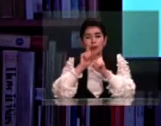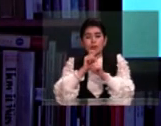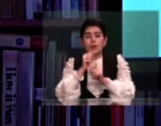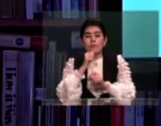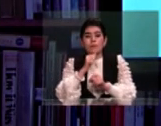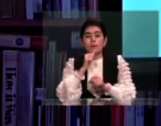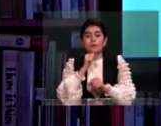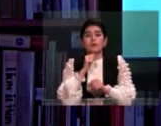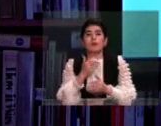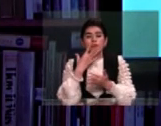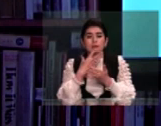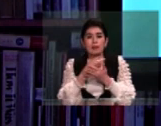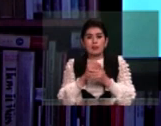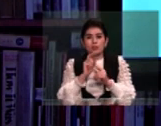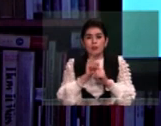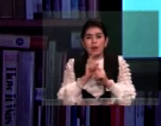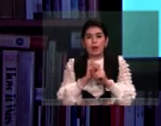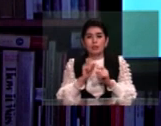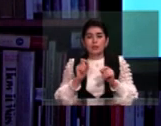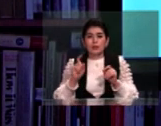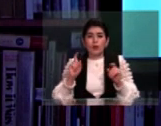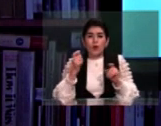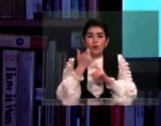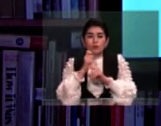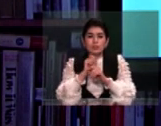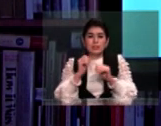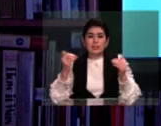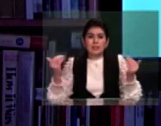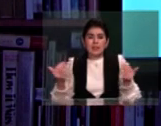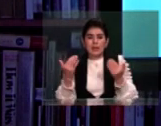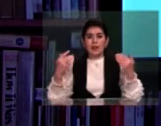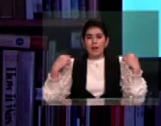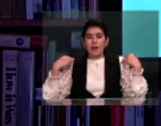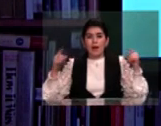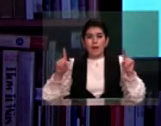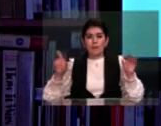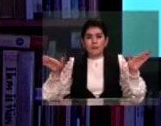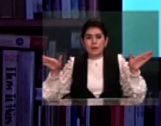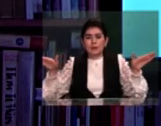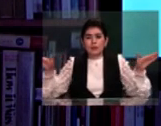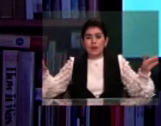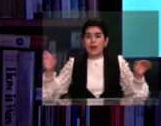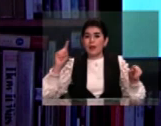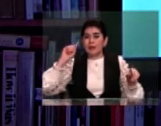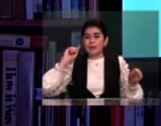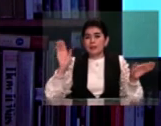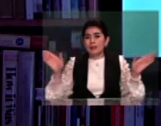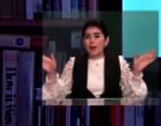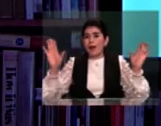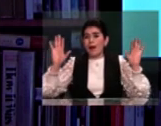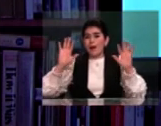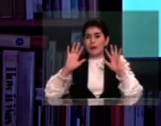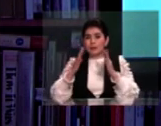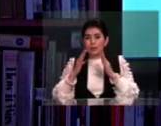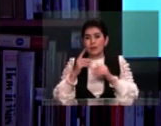muvaffaq bo'ldi. U juda yengil qanotchalar oladi. Qanotchalardan birini yaltiroq, ikkinchisini